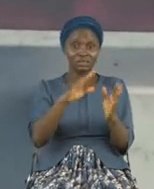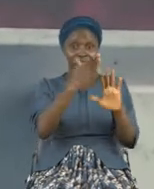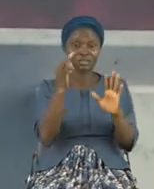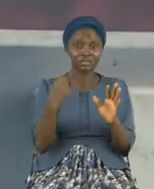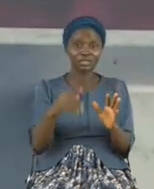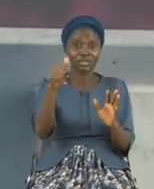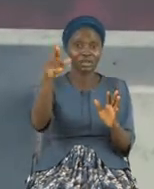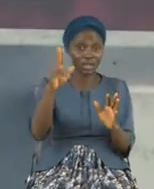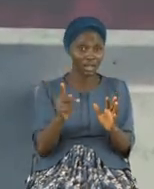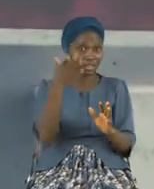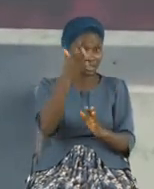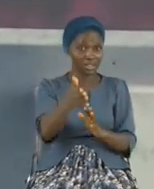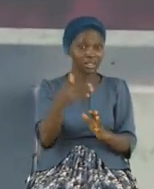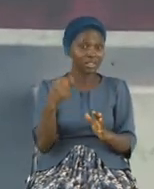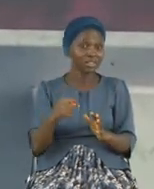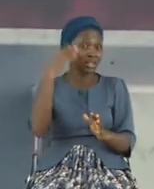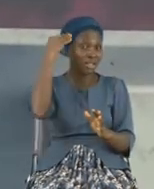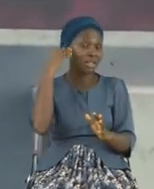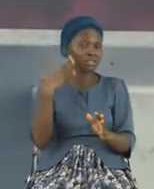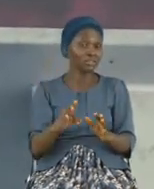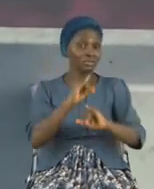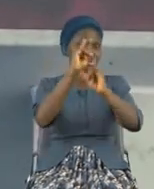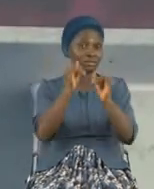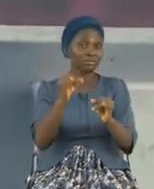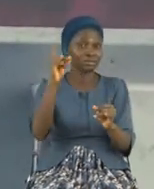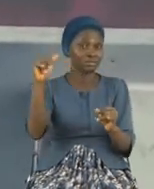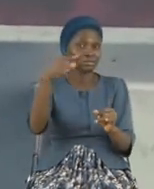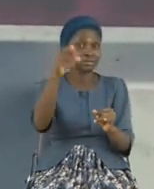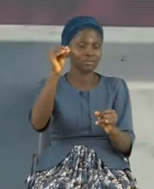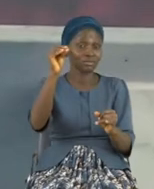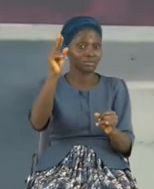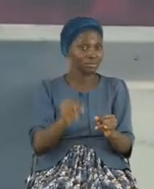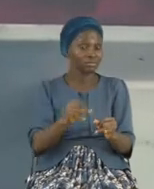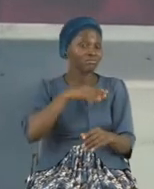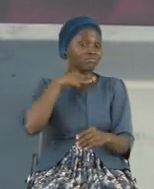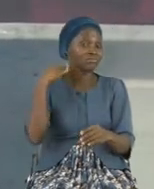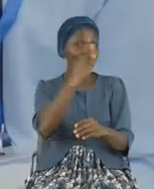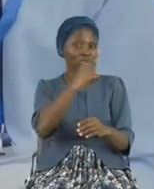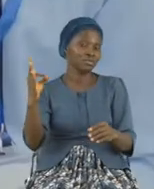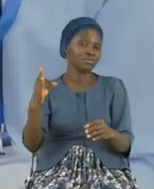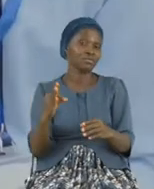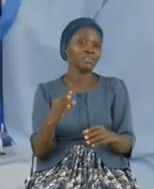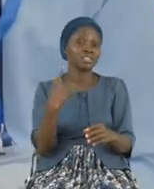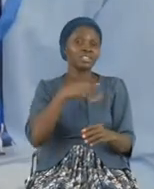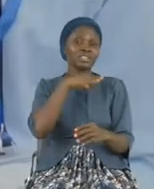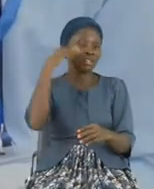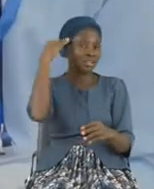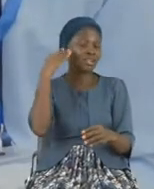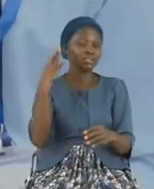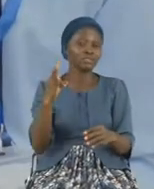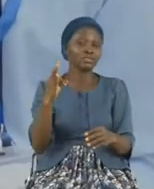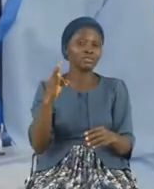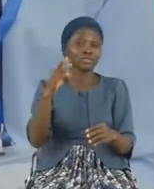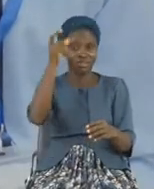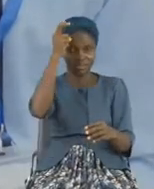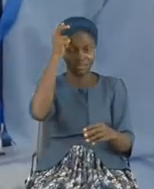head of Dagon was cut off. The head of that demon must go off. The